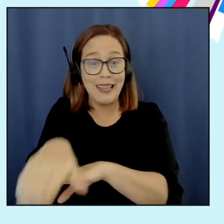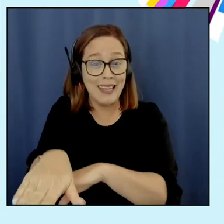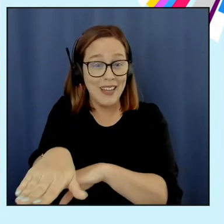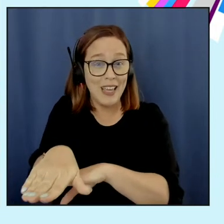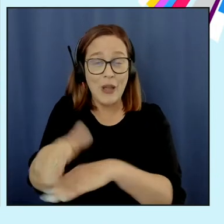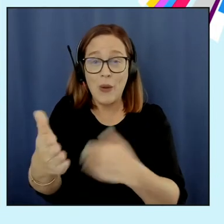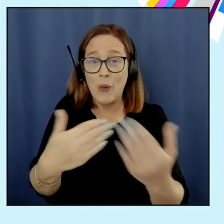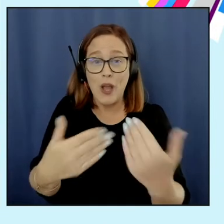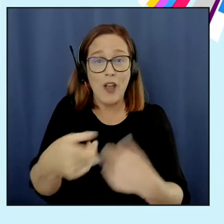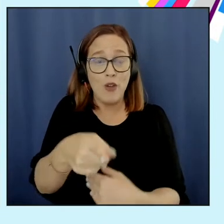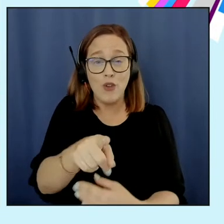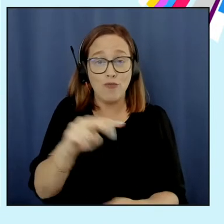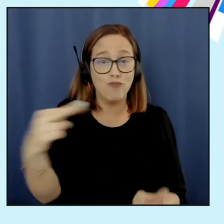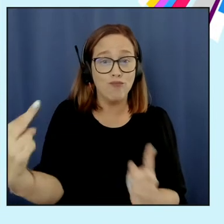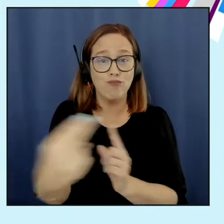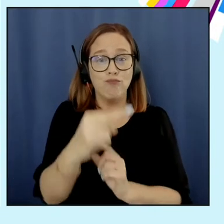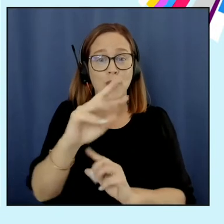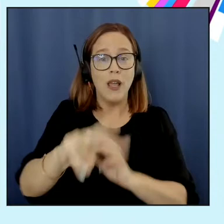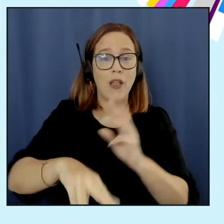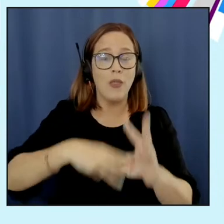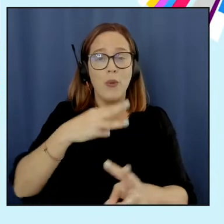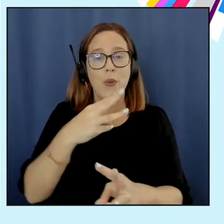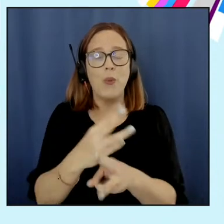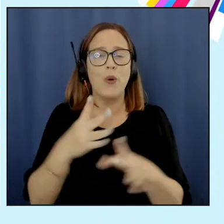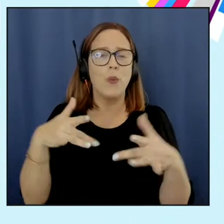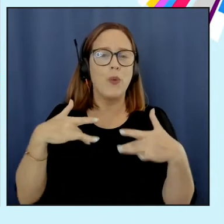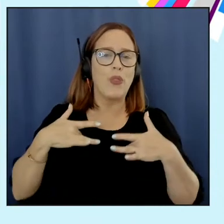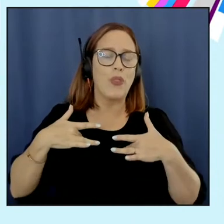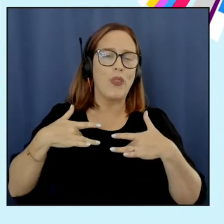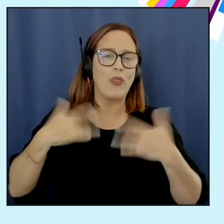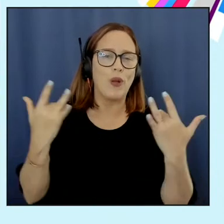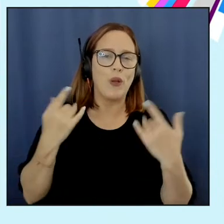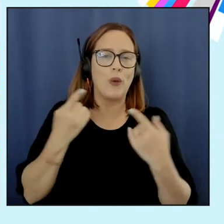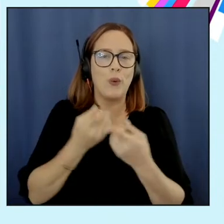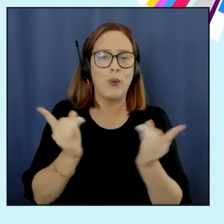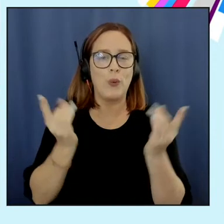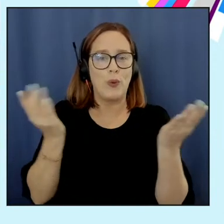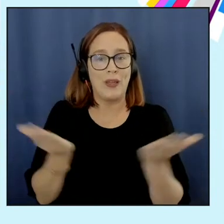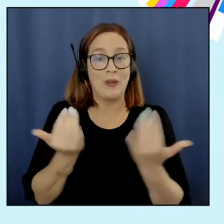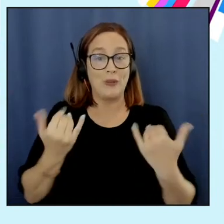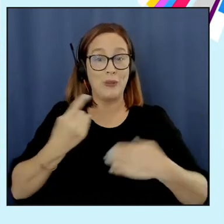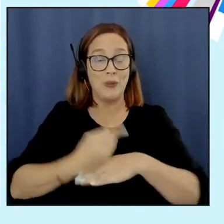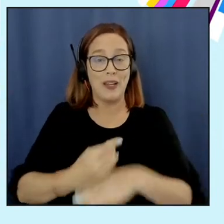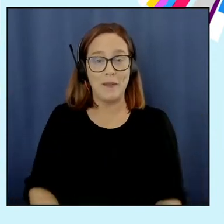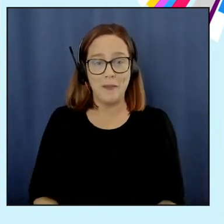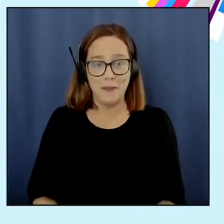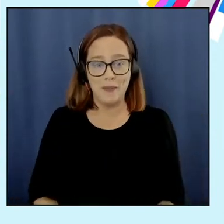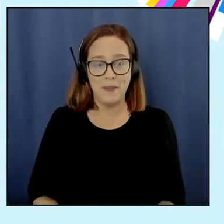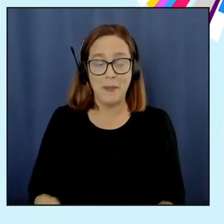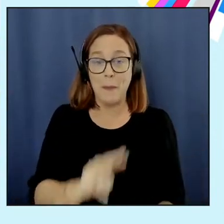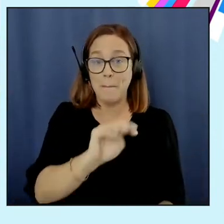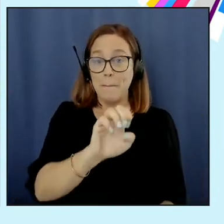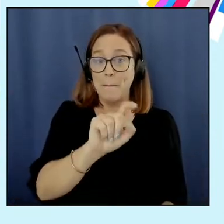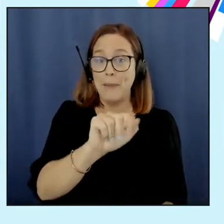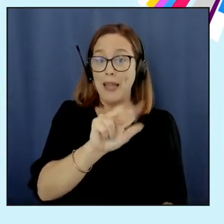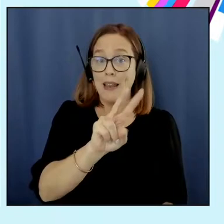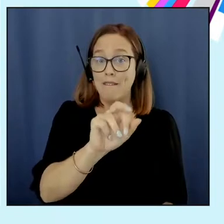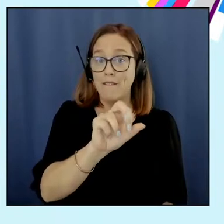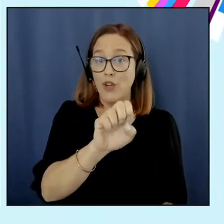you are in the world. We are thrilled that you are here with us in the metaverse, in 2D and